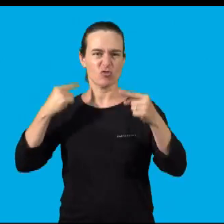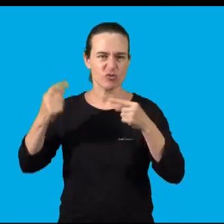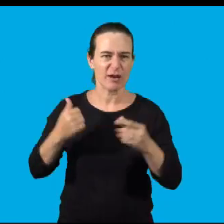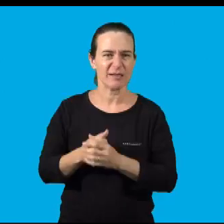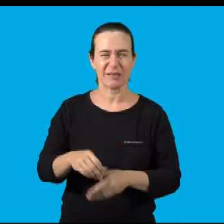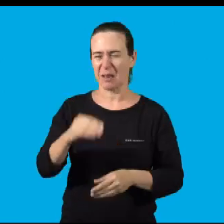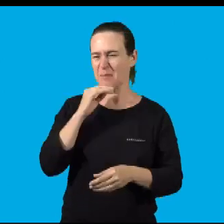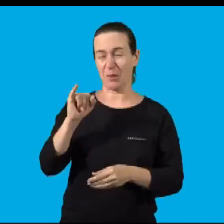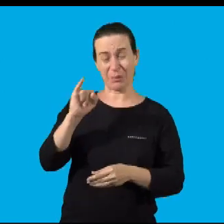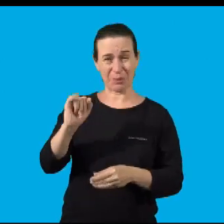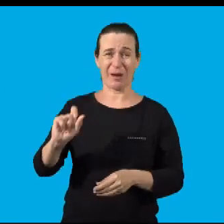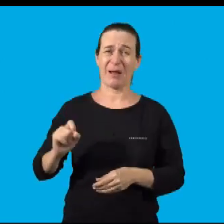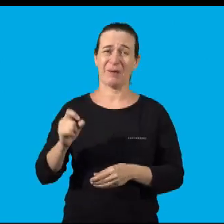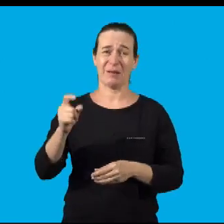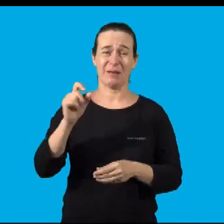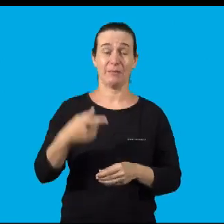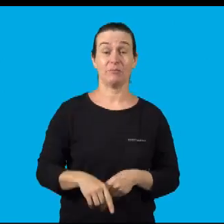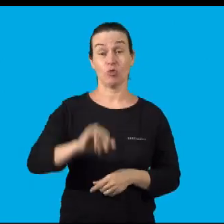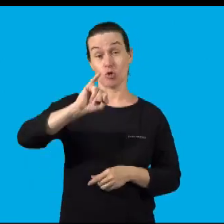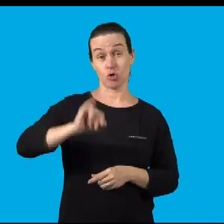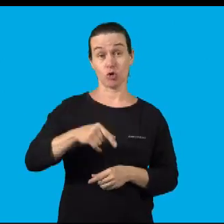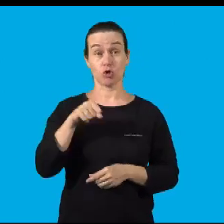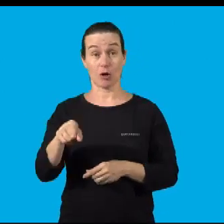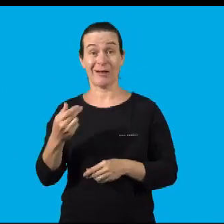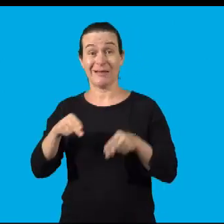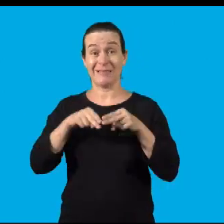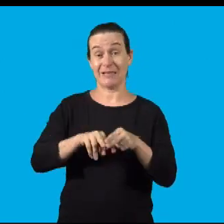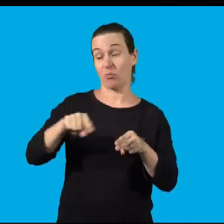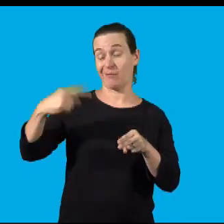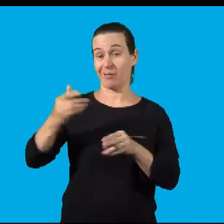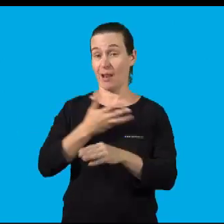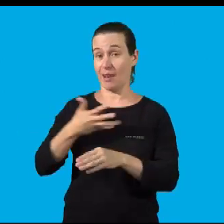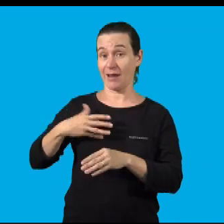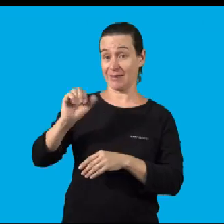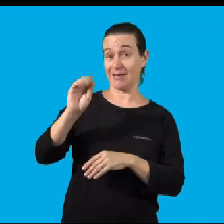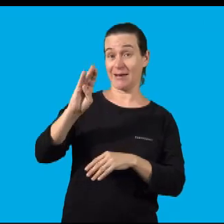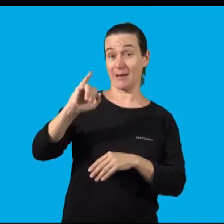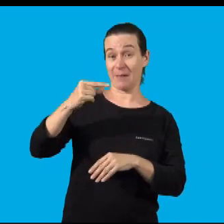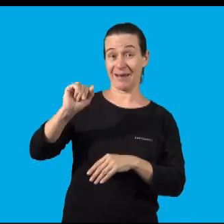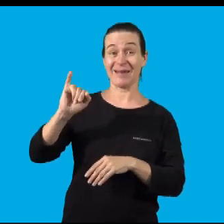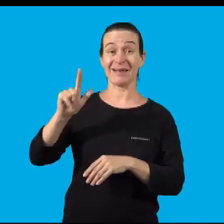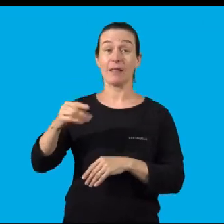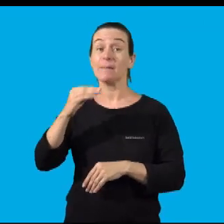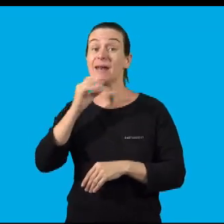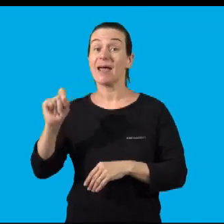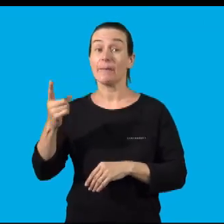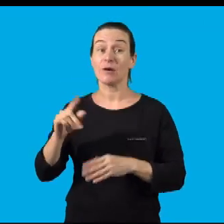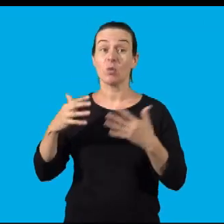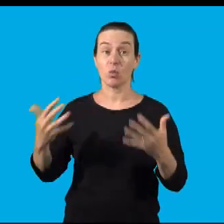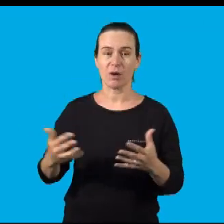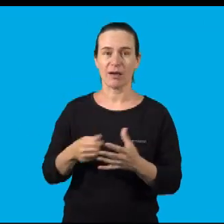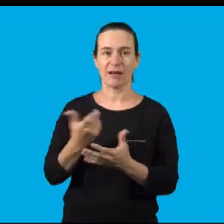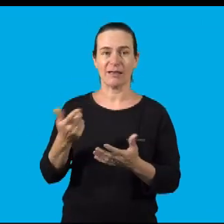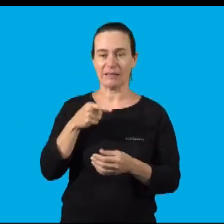and deceit, leading to tragic outcomes. John Proctor has an affair with Abigail Williams, which results